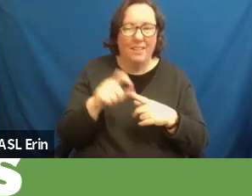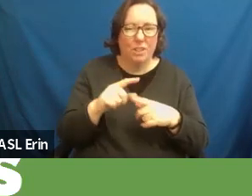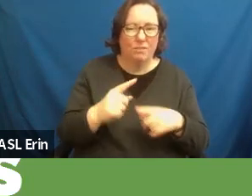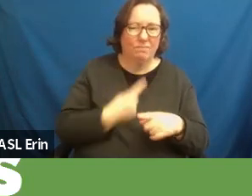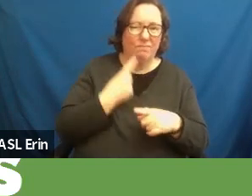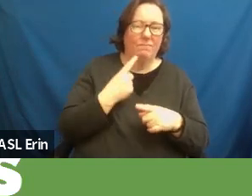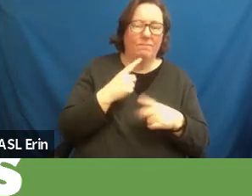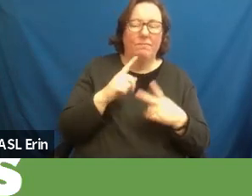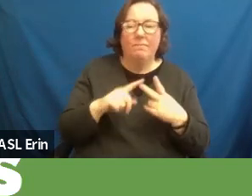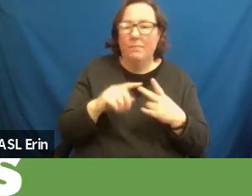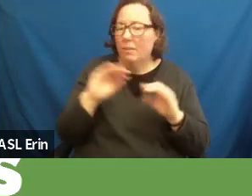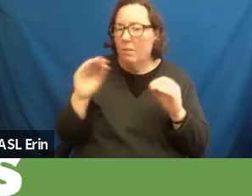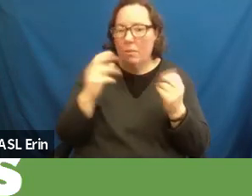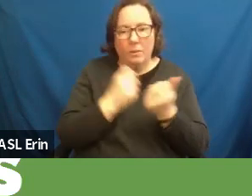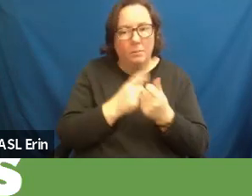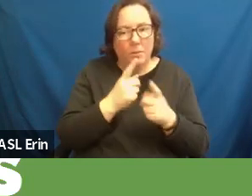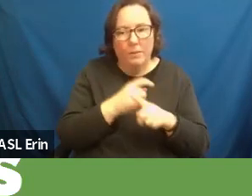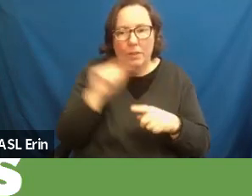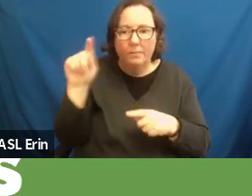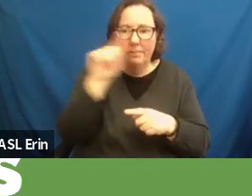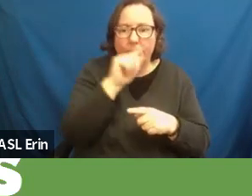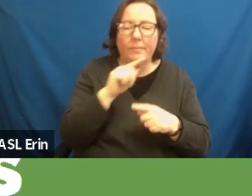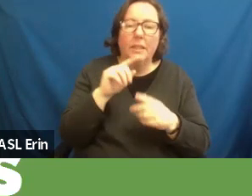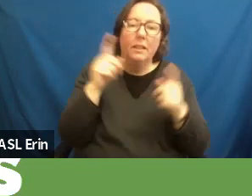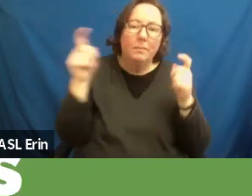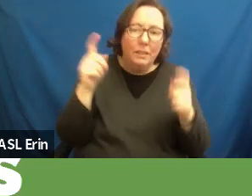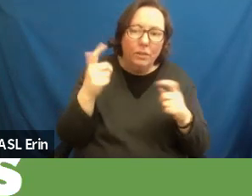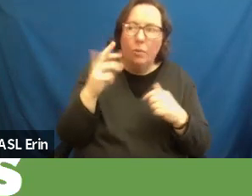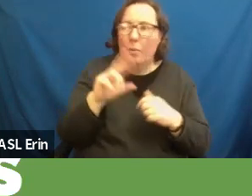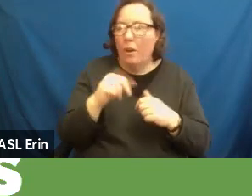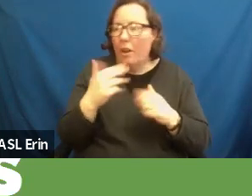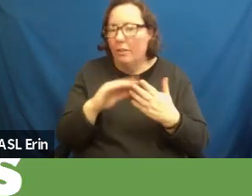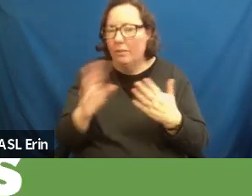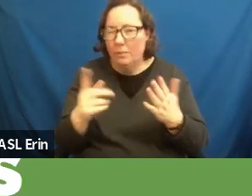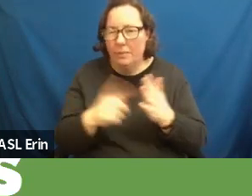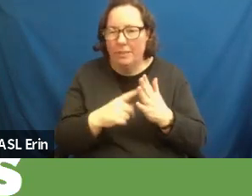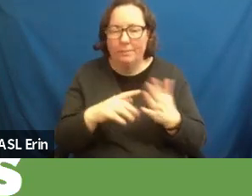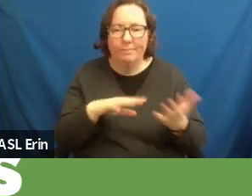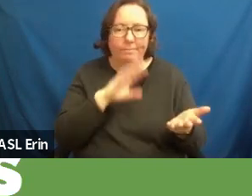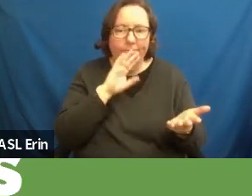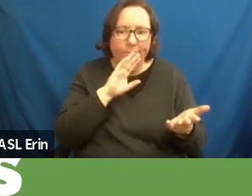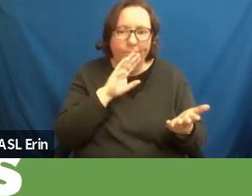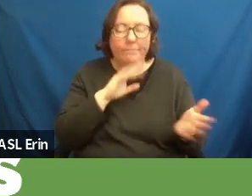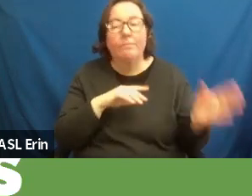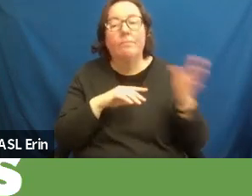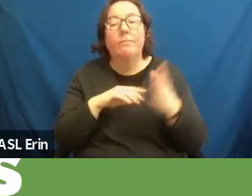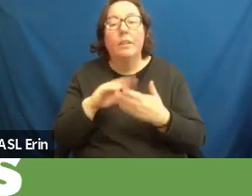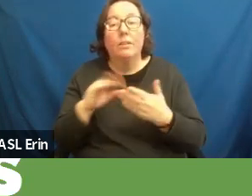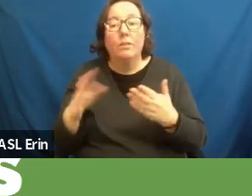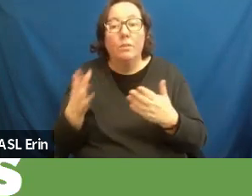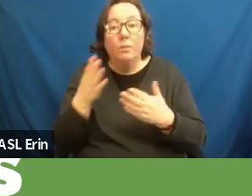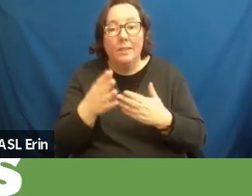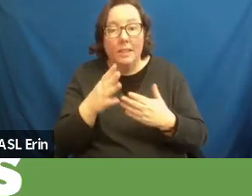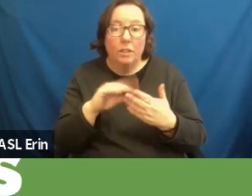of support among students and administrators. The students at Hunter College High School, particularly the students of